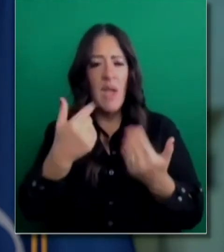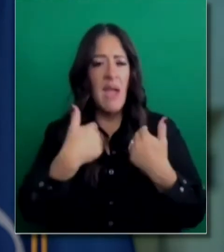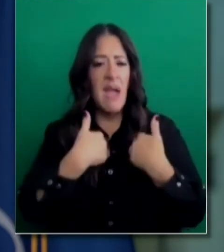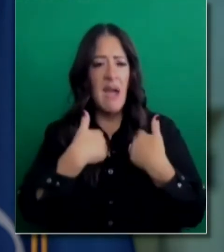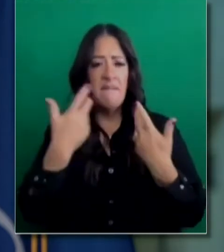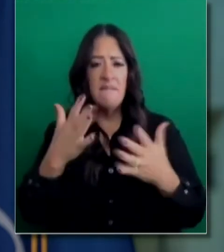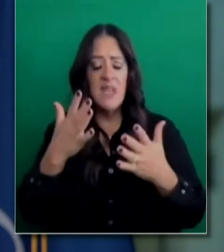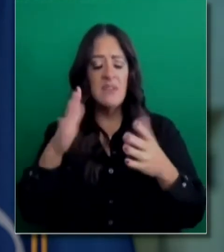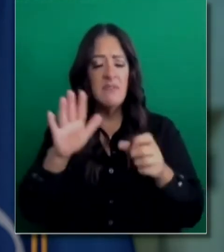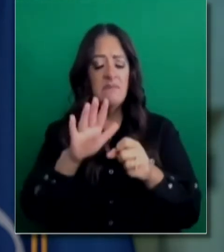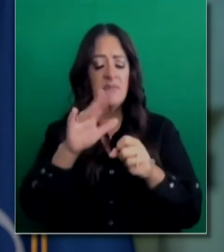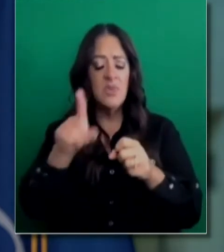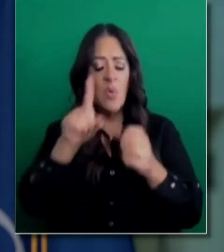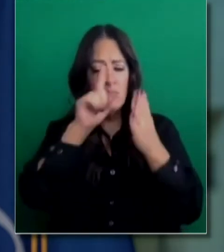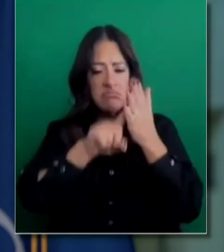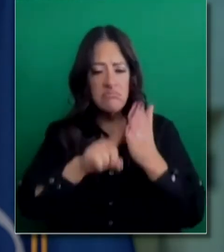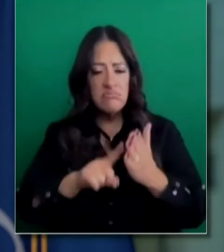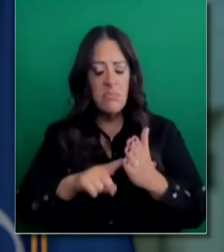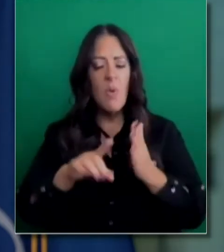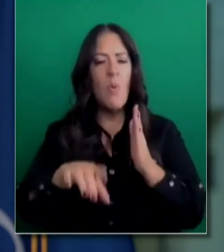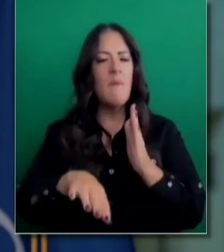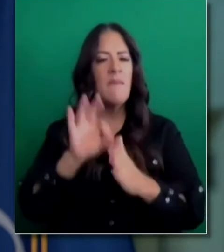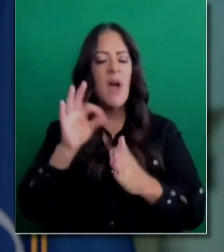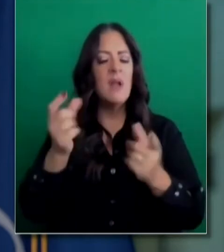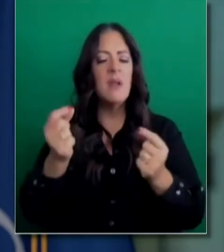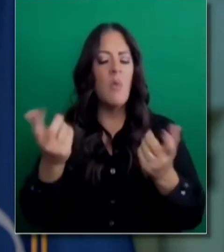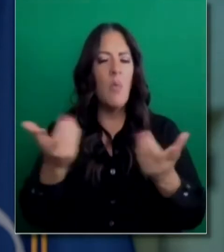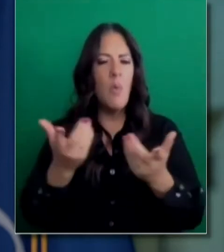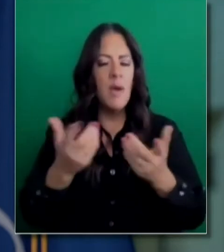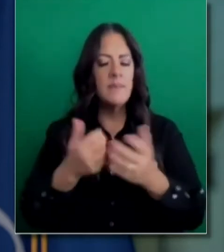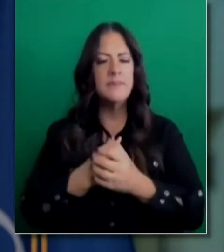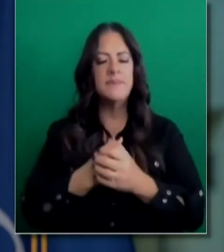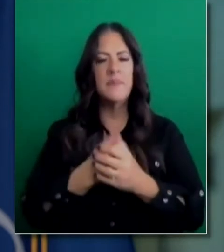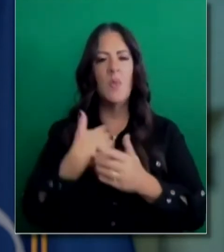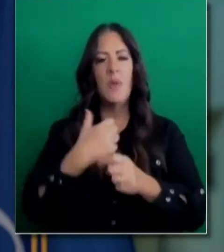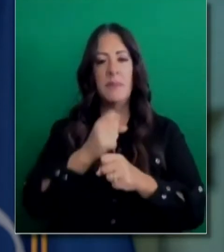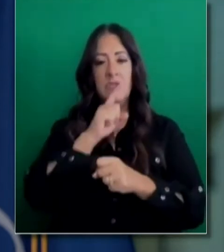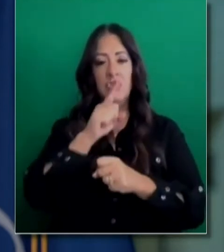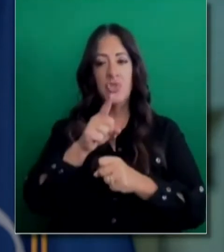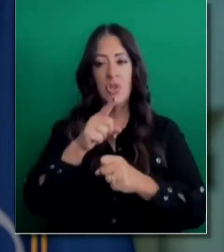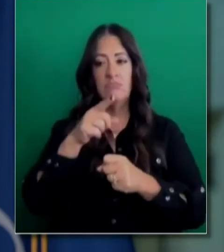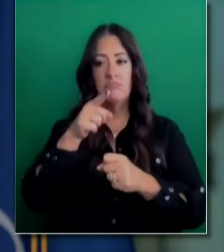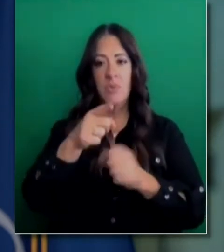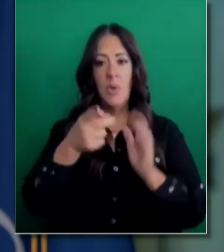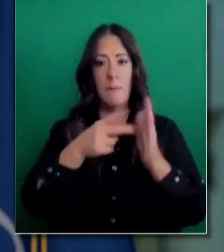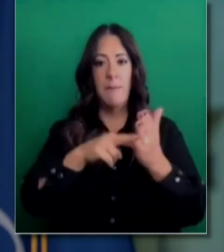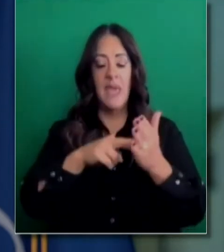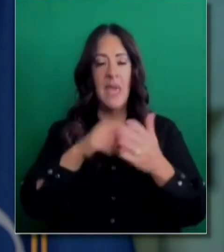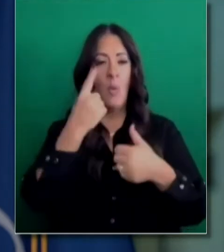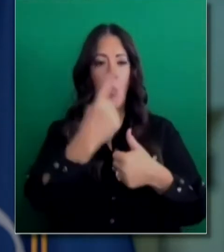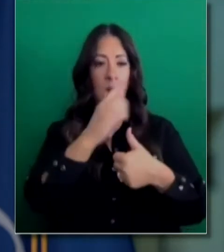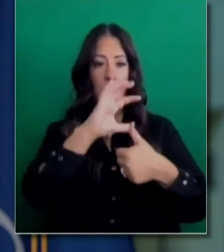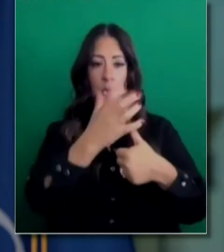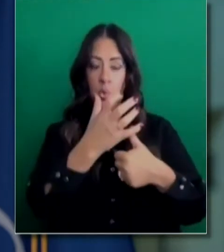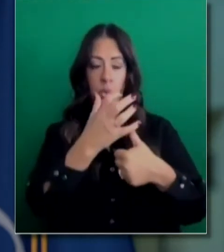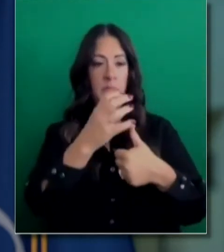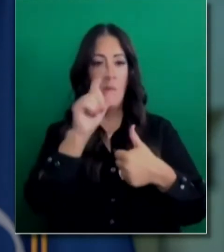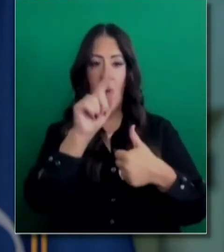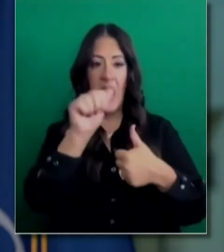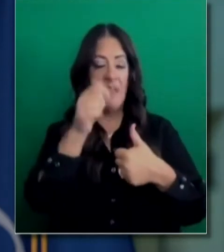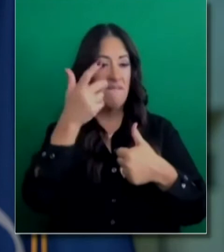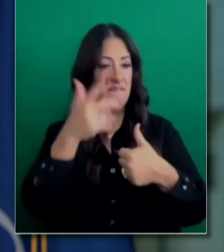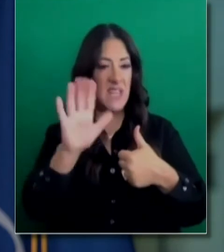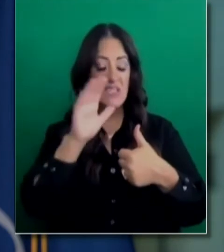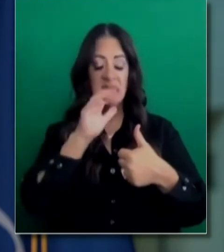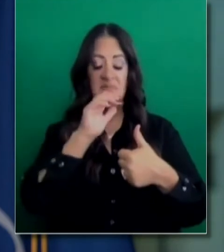you learned? And then just to be clear, are we opening the vaccine to tiers 1B and 1C across the board, or at